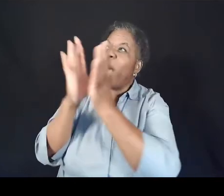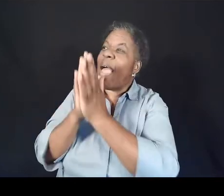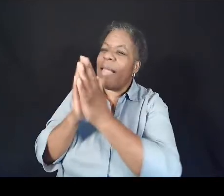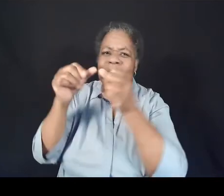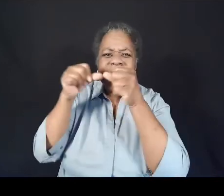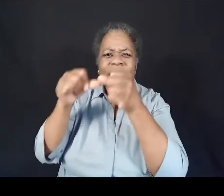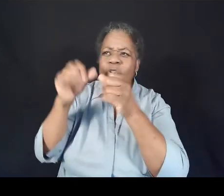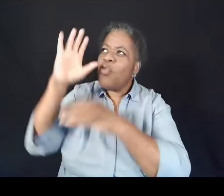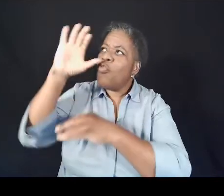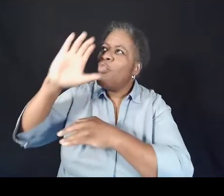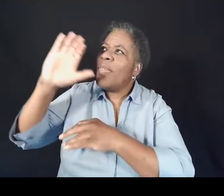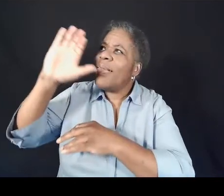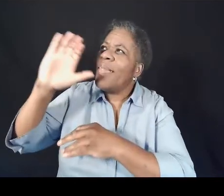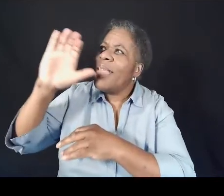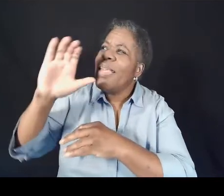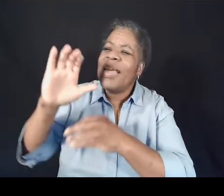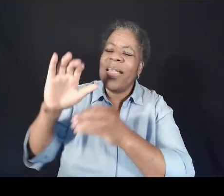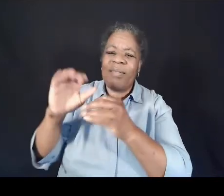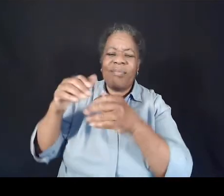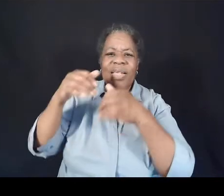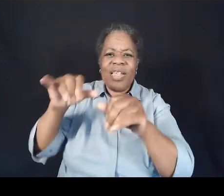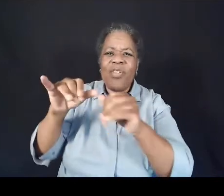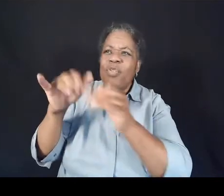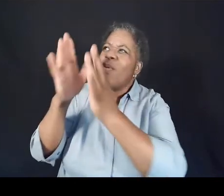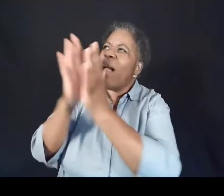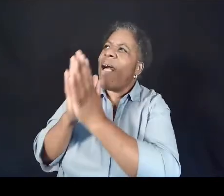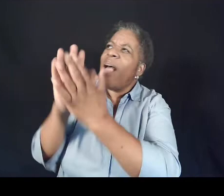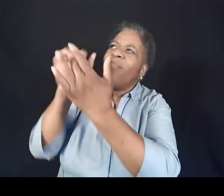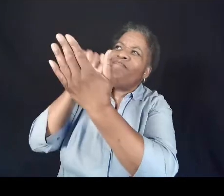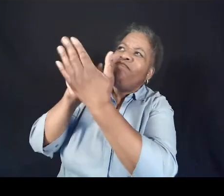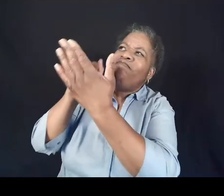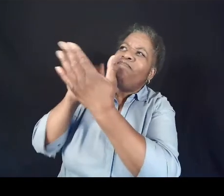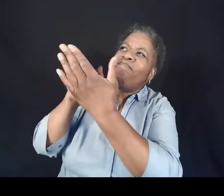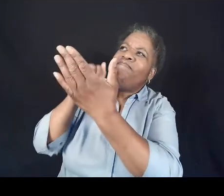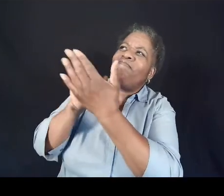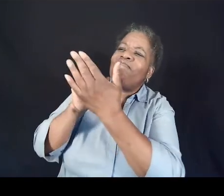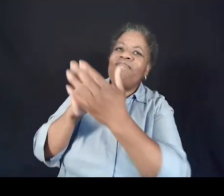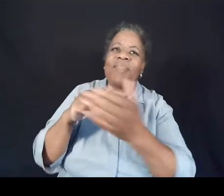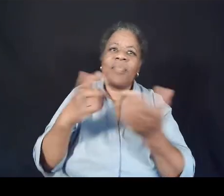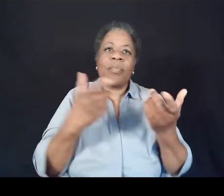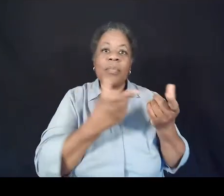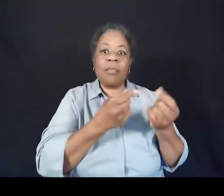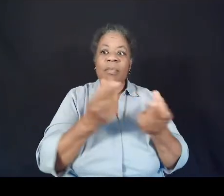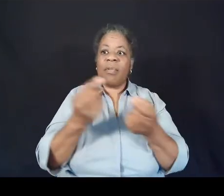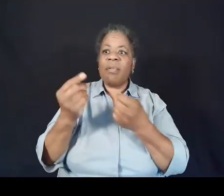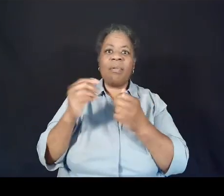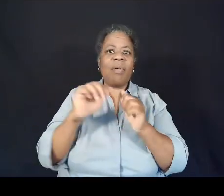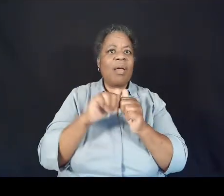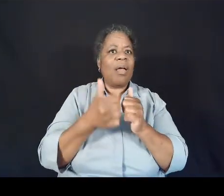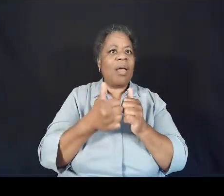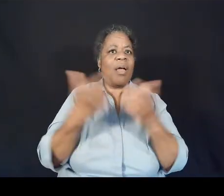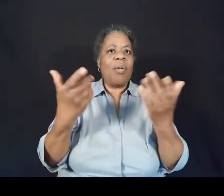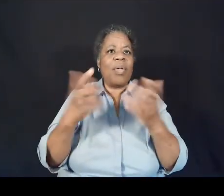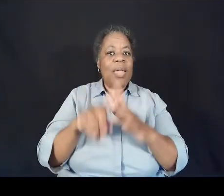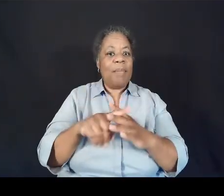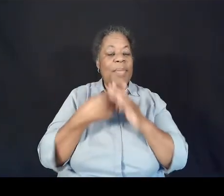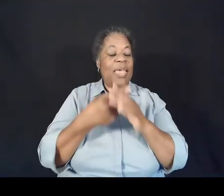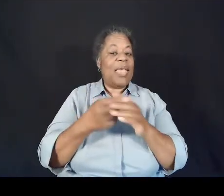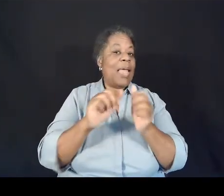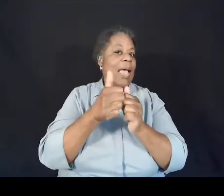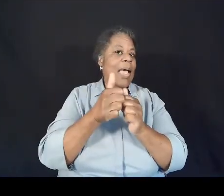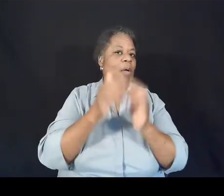keep on knocking. Well, how do we do that? Well, we begin with prayer,